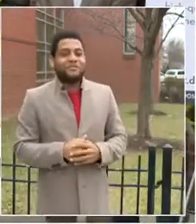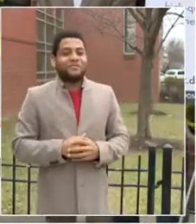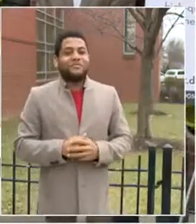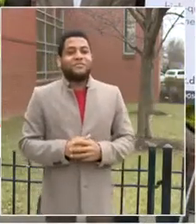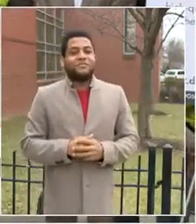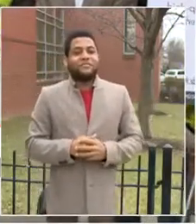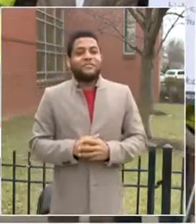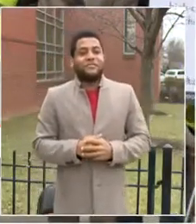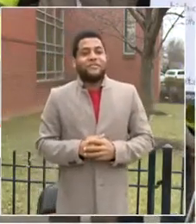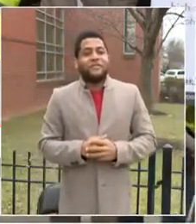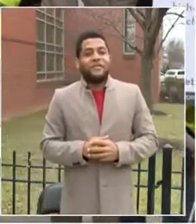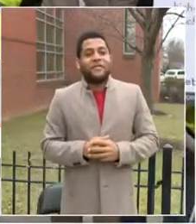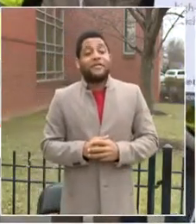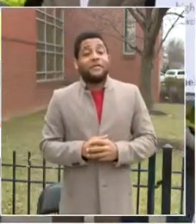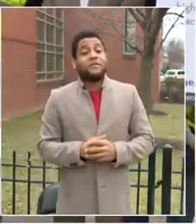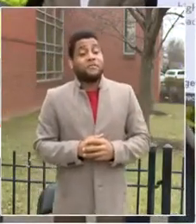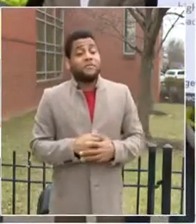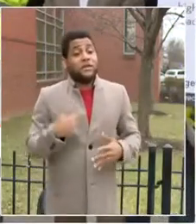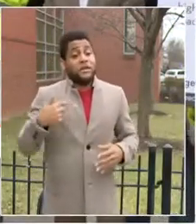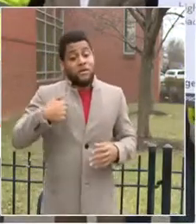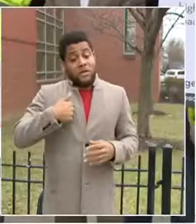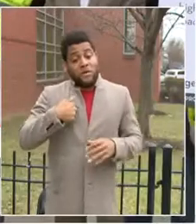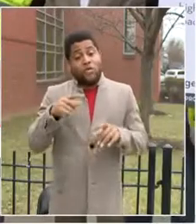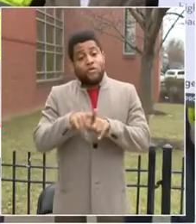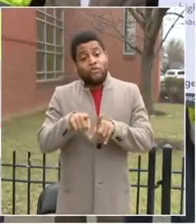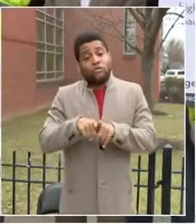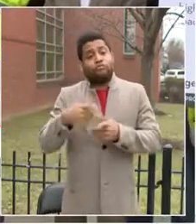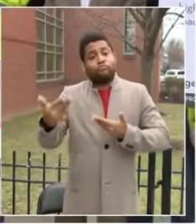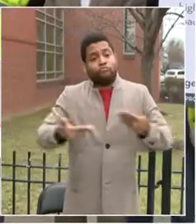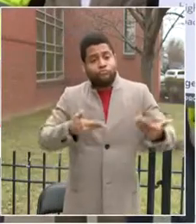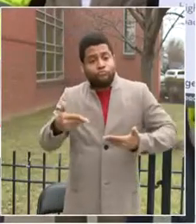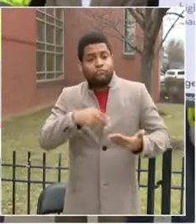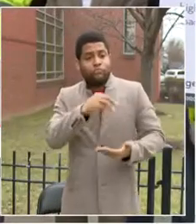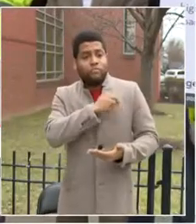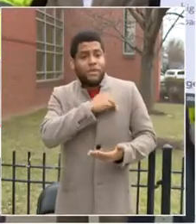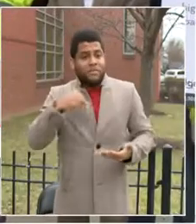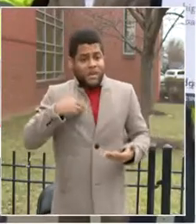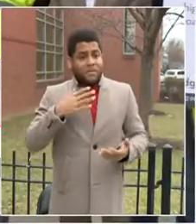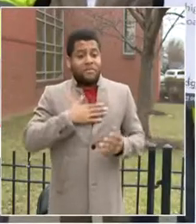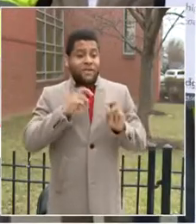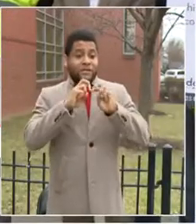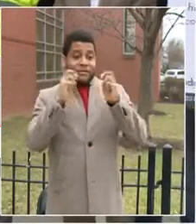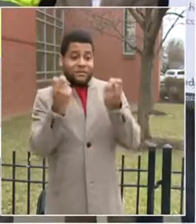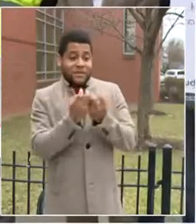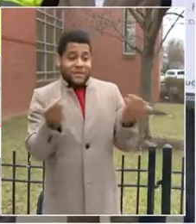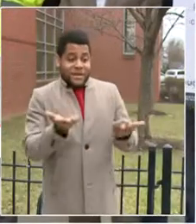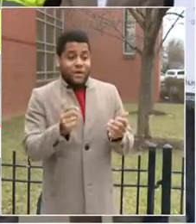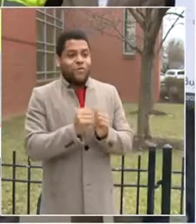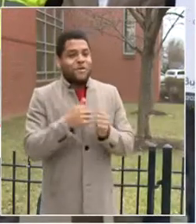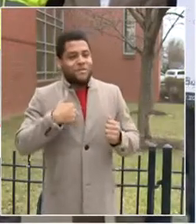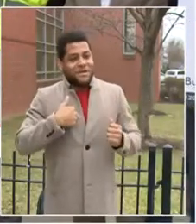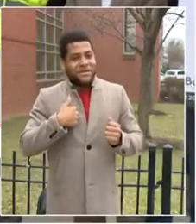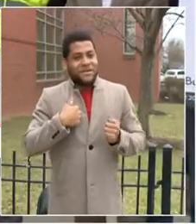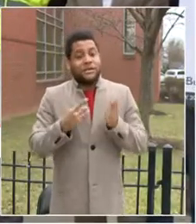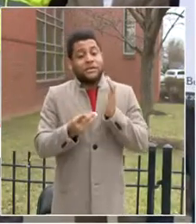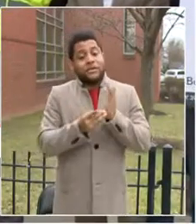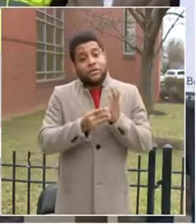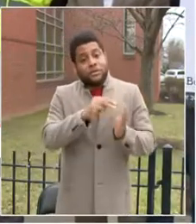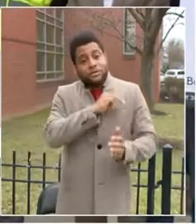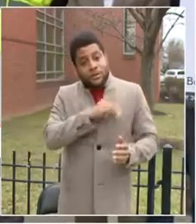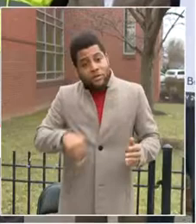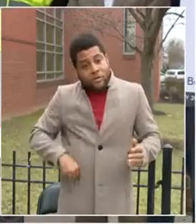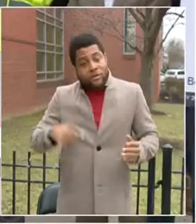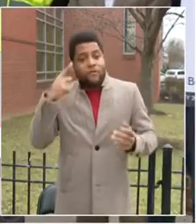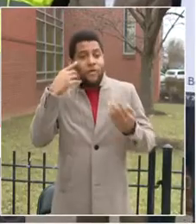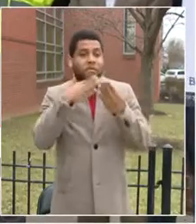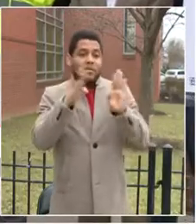I also want to introduce members of my cabinet who are here. The Deputy Mayor for Public Safety and